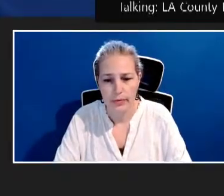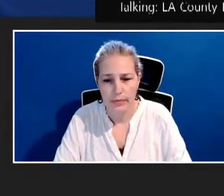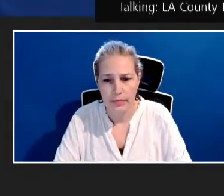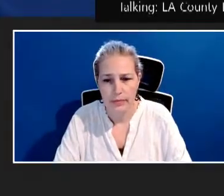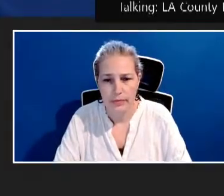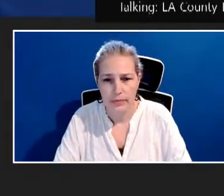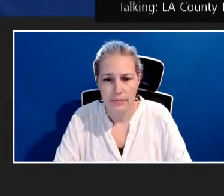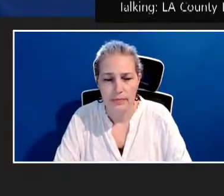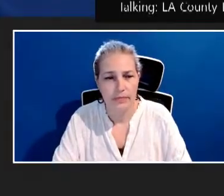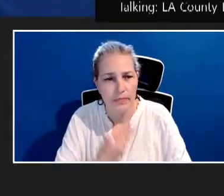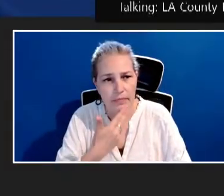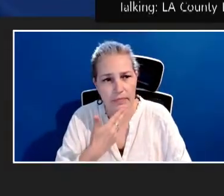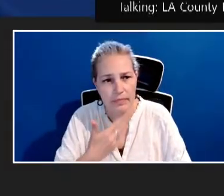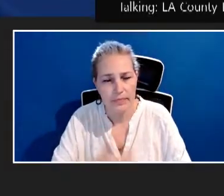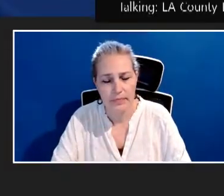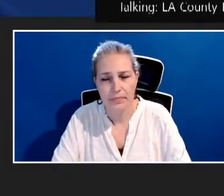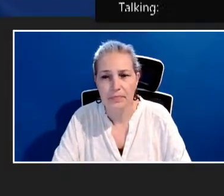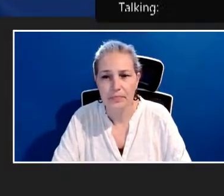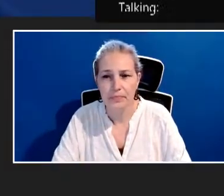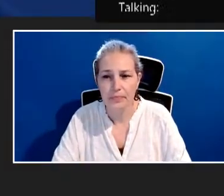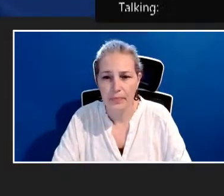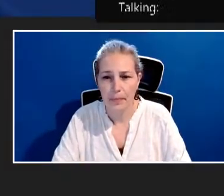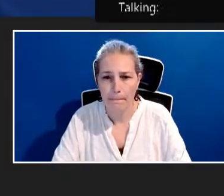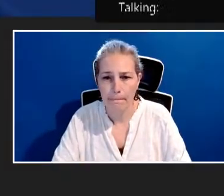Okay, thank you very much.